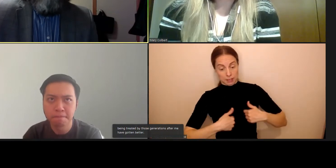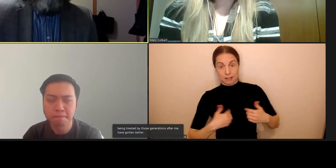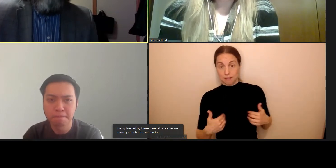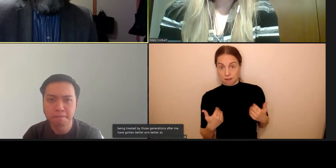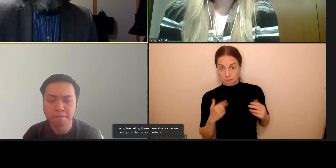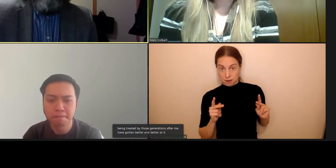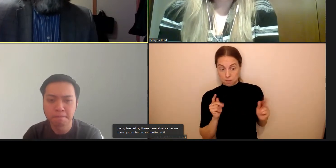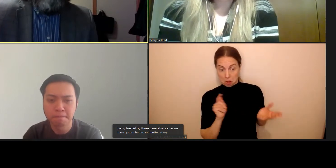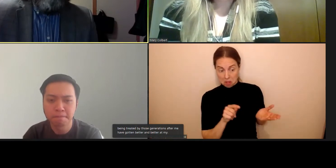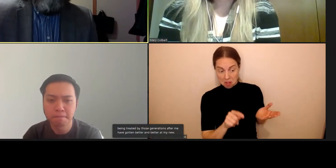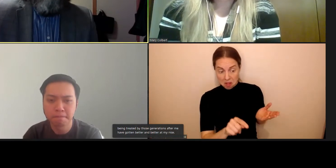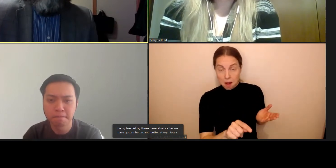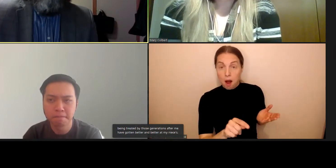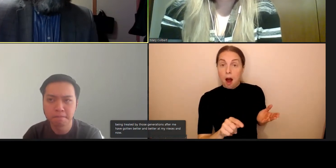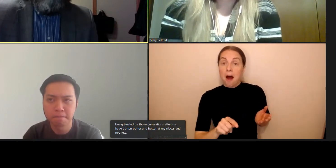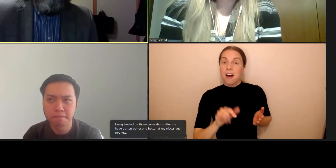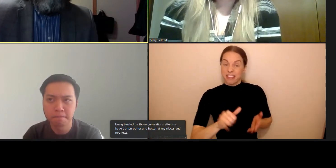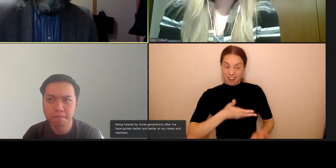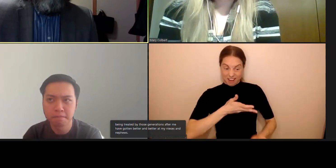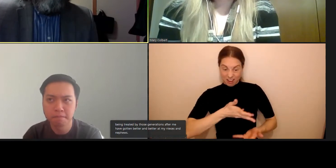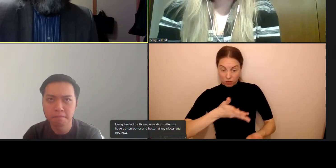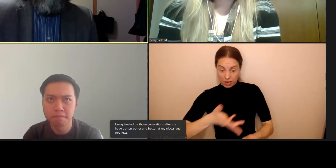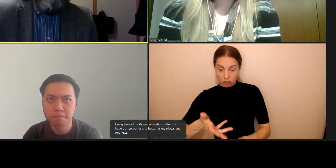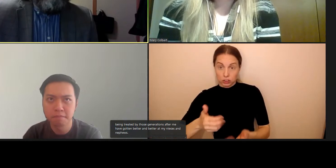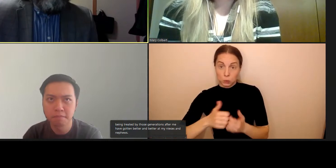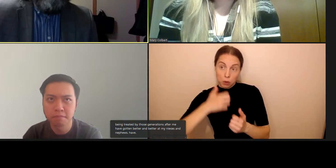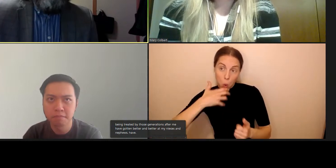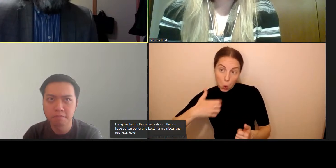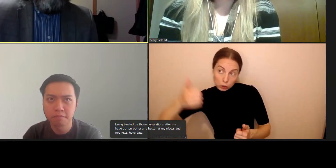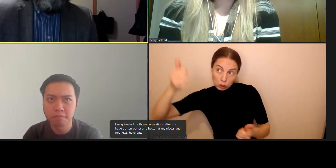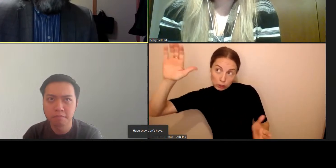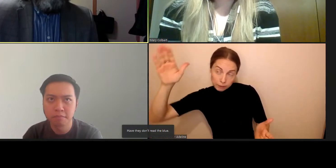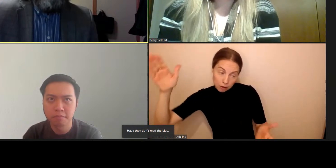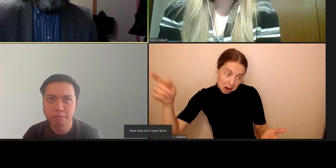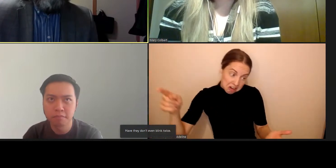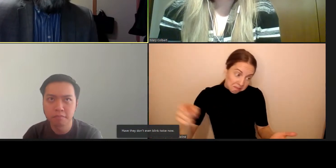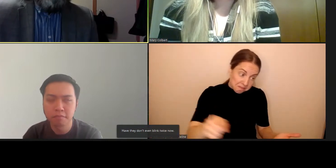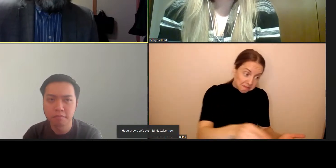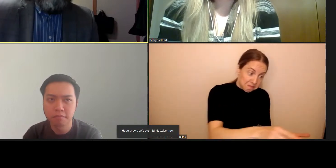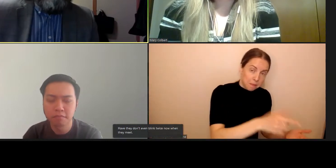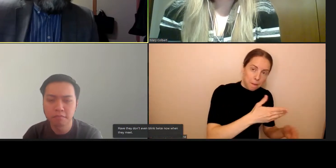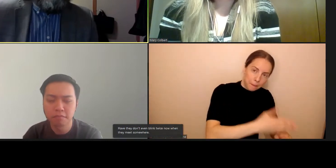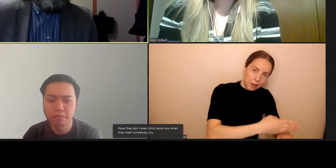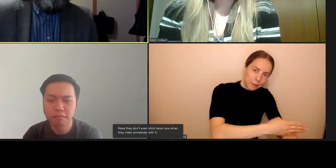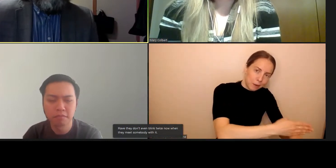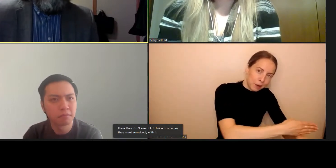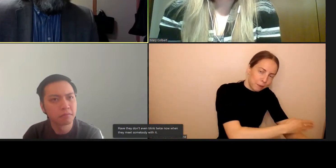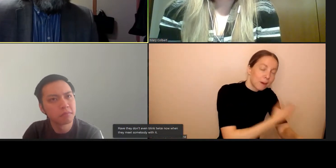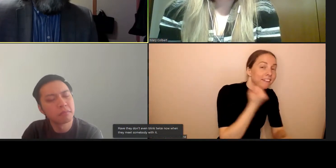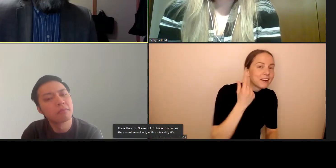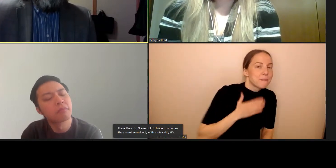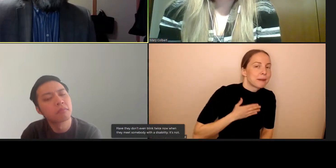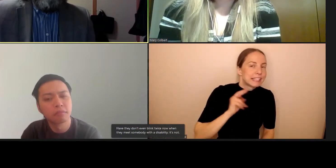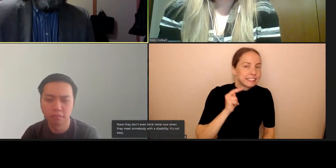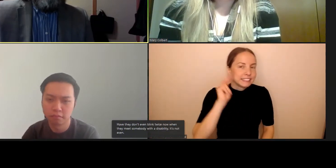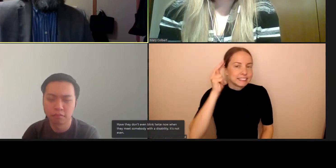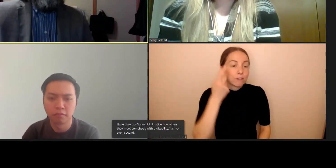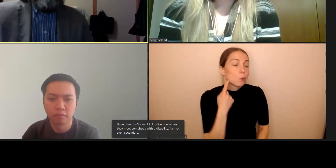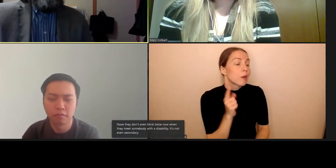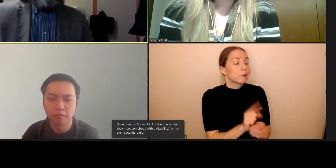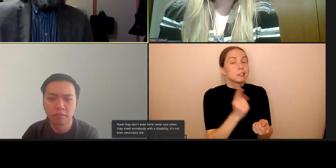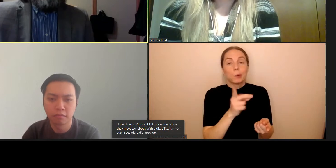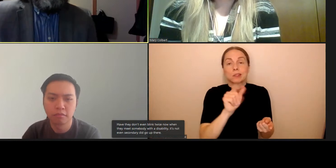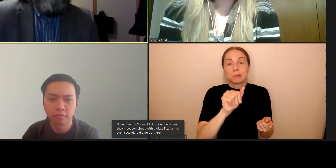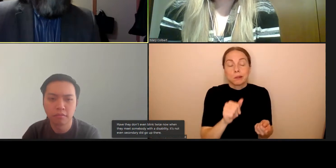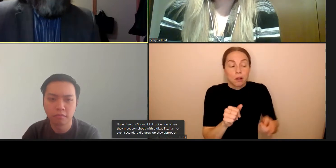and better. And my nieces and nephews they don't even blink twice now when they meet somebody with a disability. It's not even secondary. They'd go